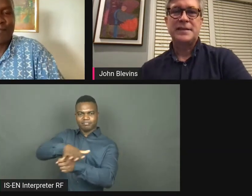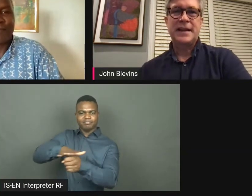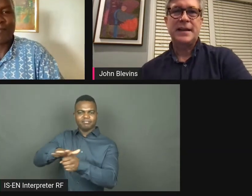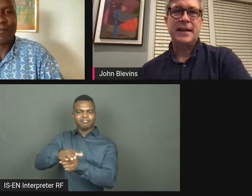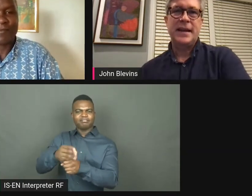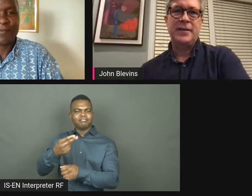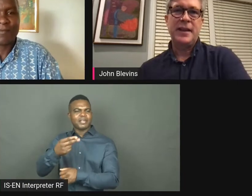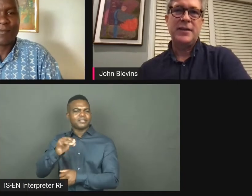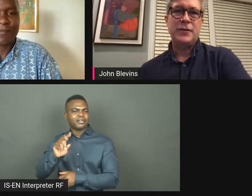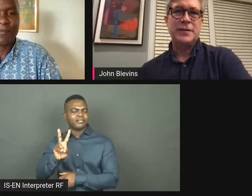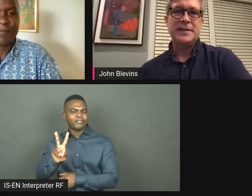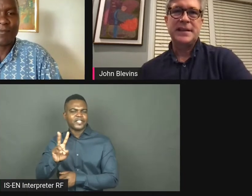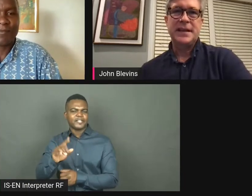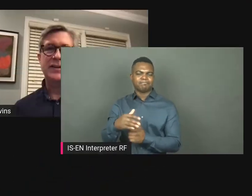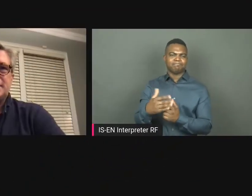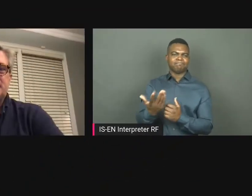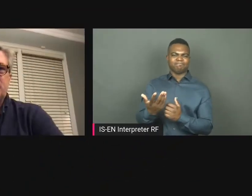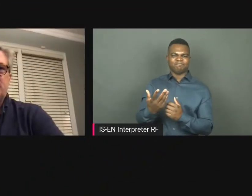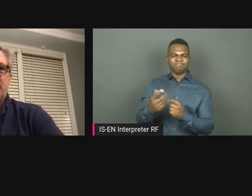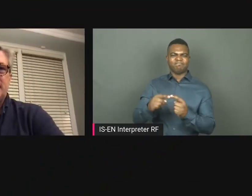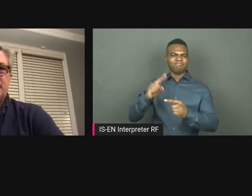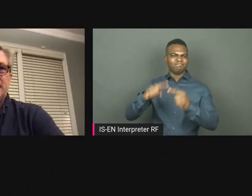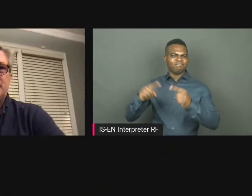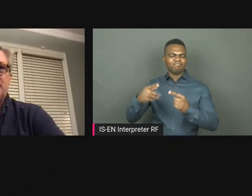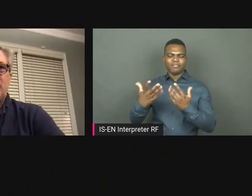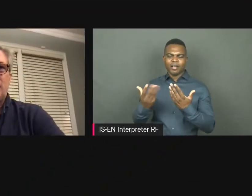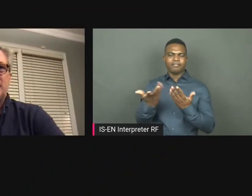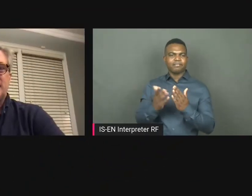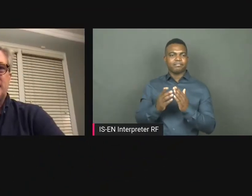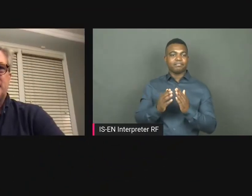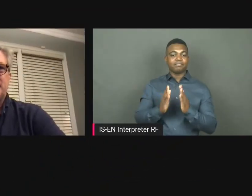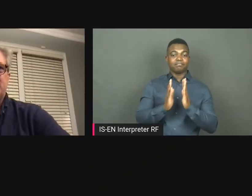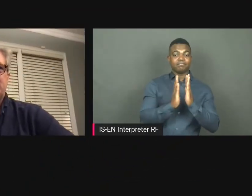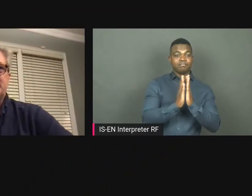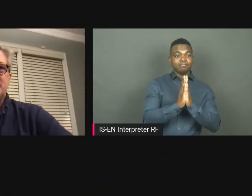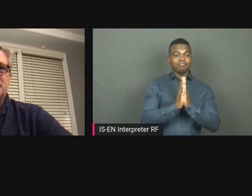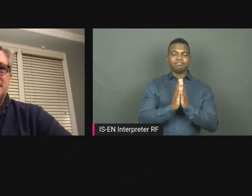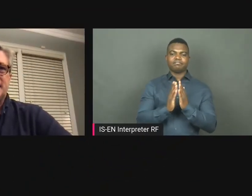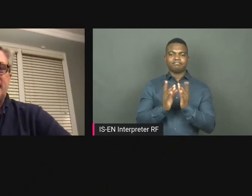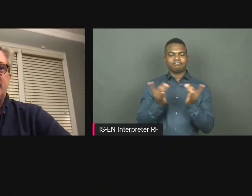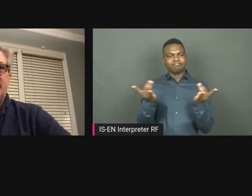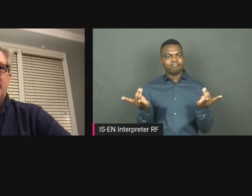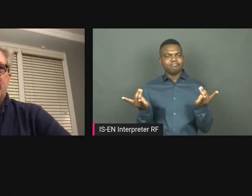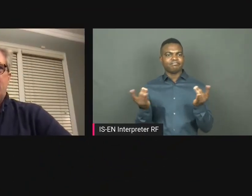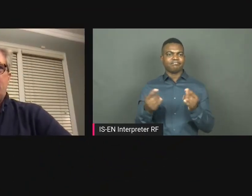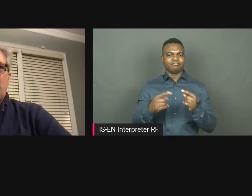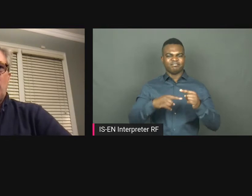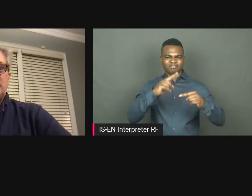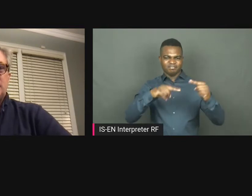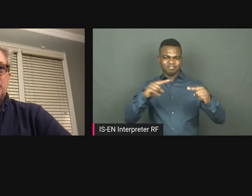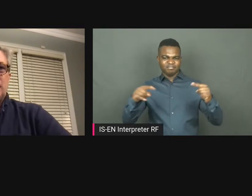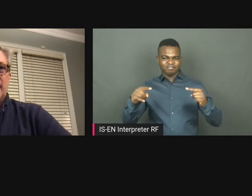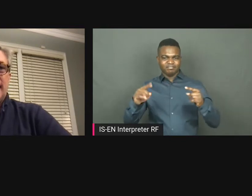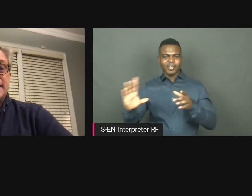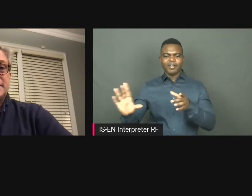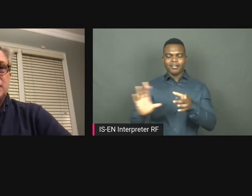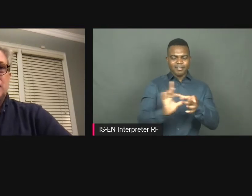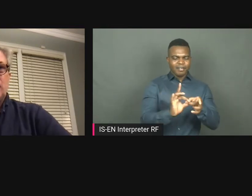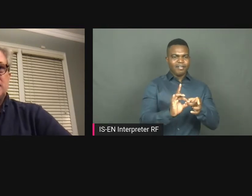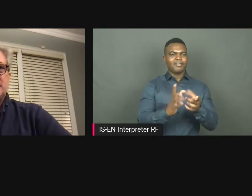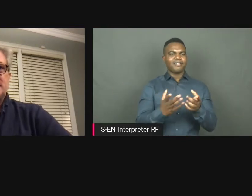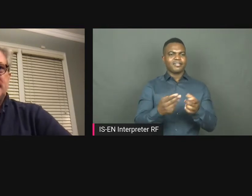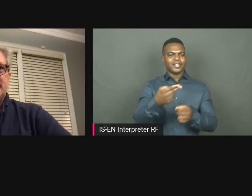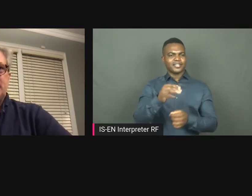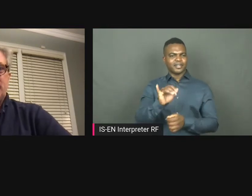Thank you, Stanley, and thank you to CHS for inviting me to be part of the session today. I want to answer